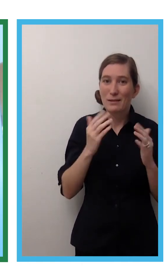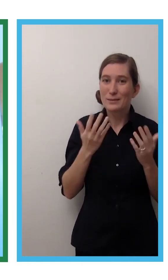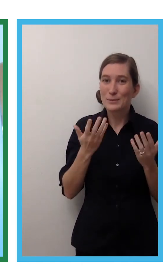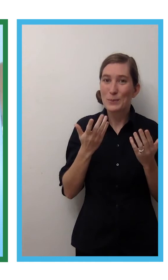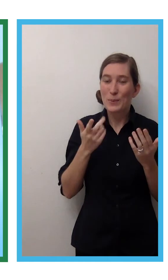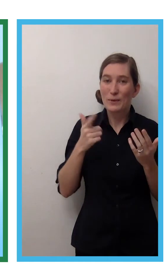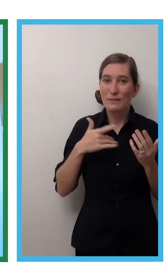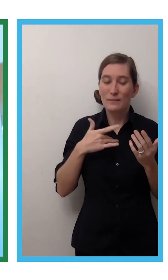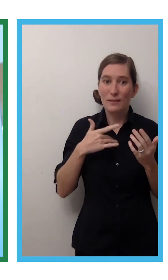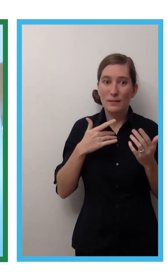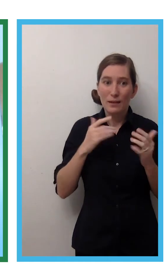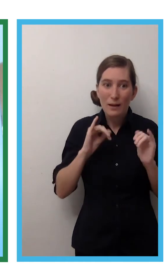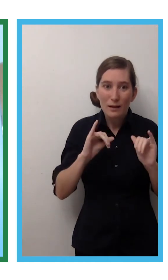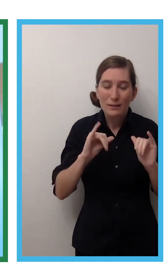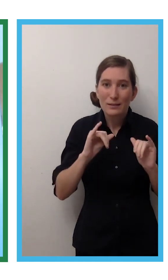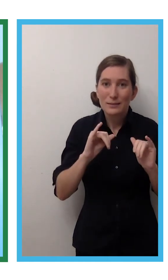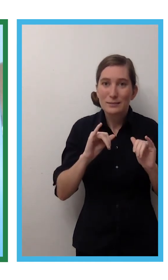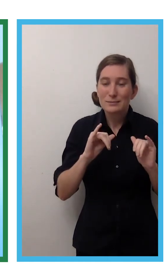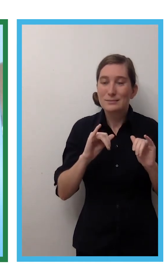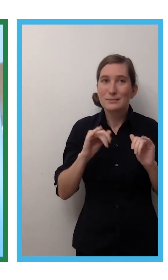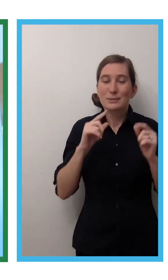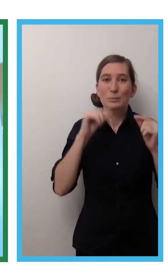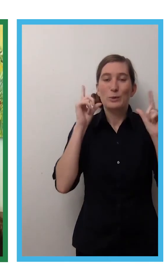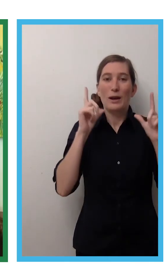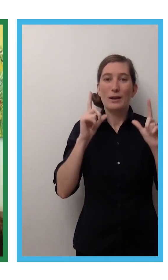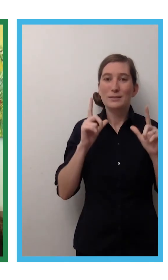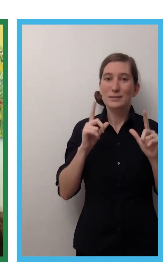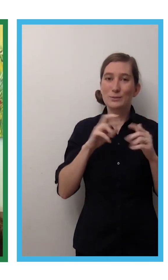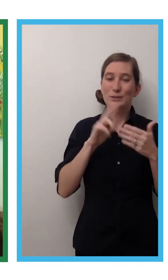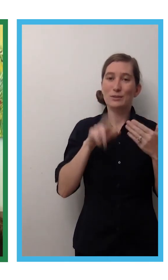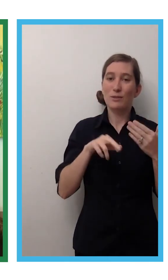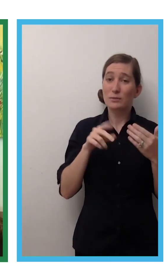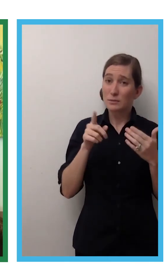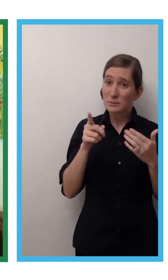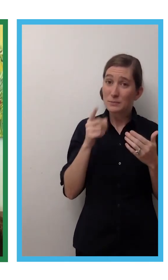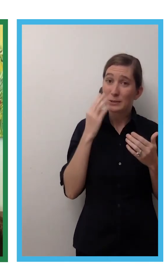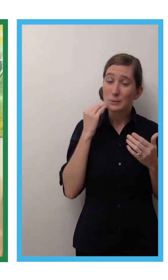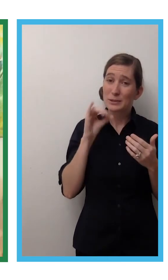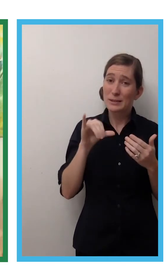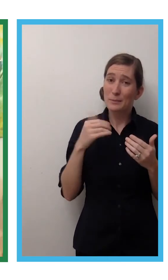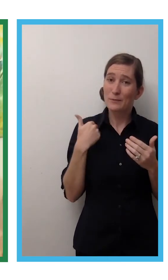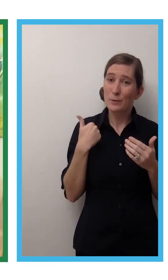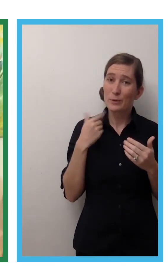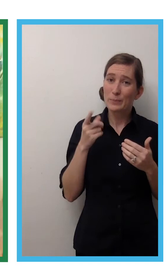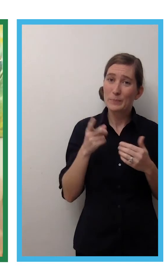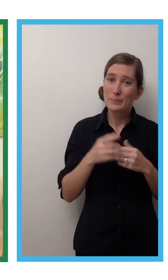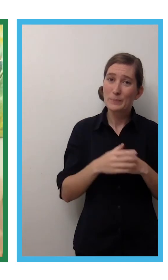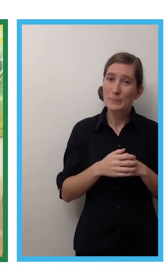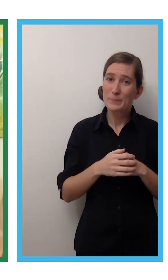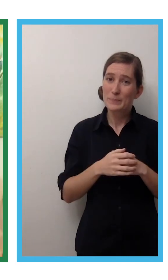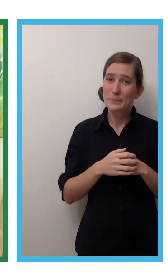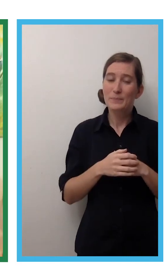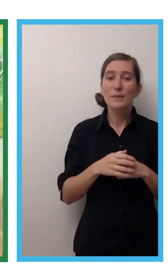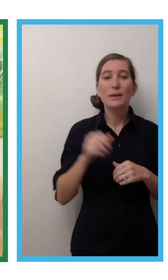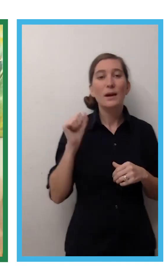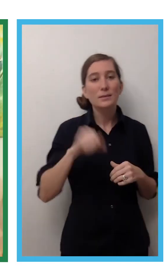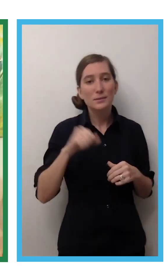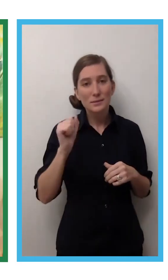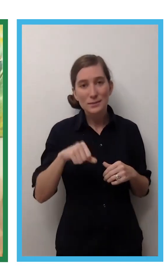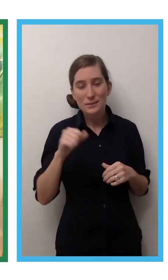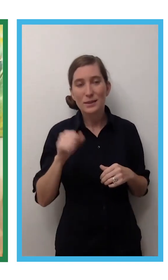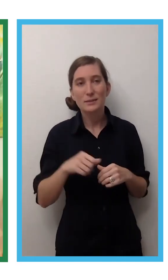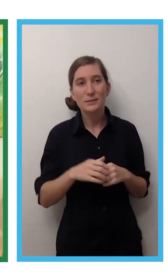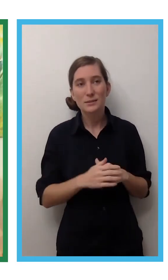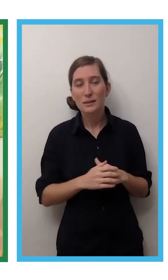there's one that you were kind of surprised by the results. Is there any of those experiences for you? Yeah, I think, you know, the ones